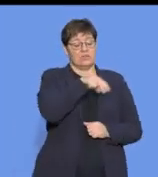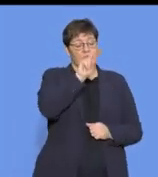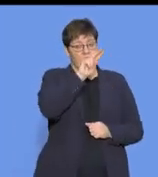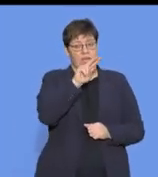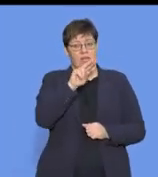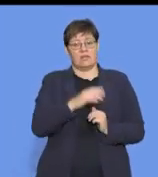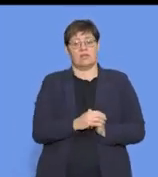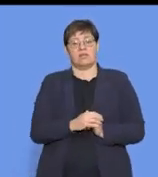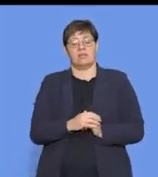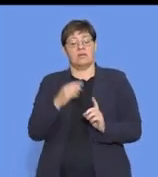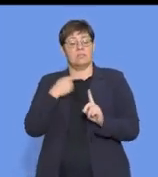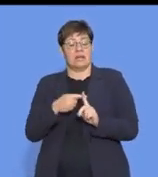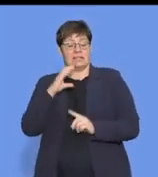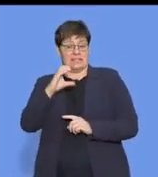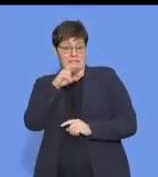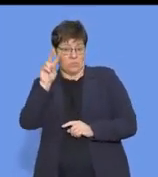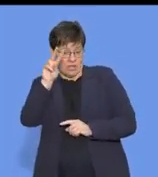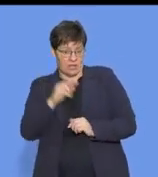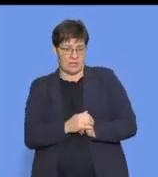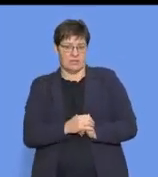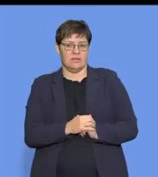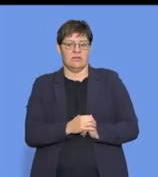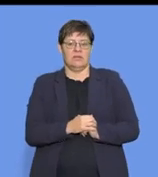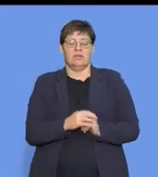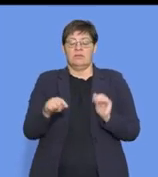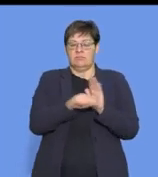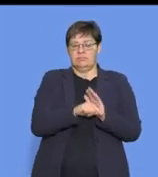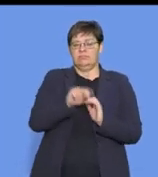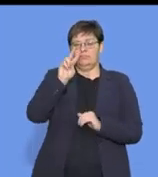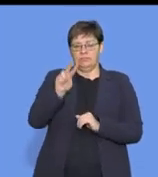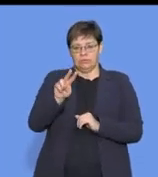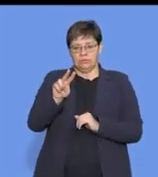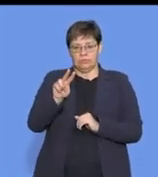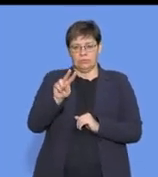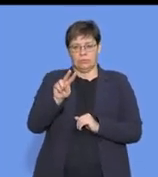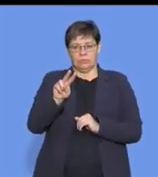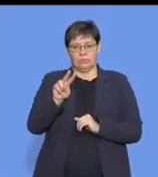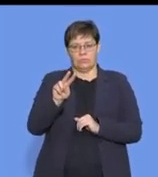squared plus C squared minus 2